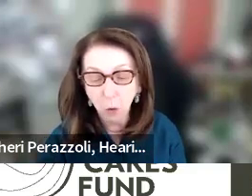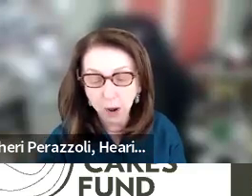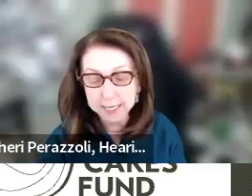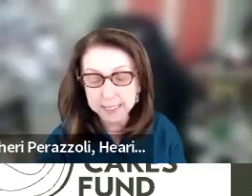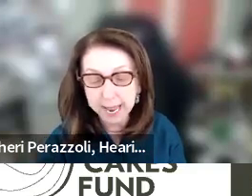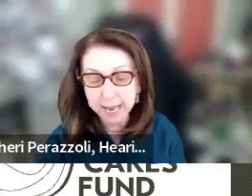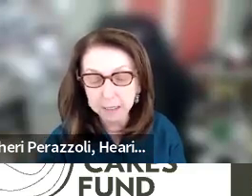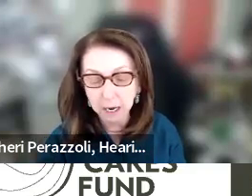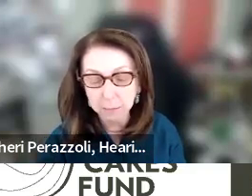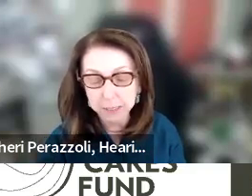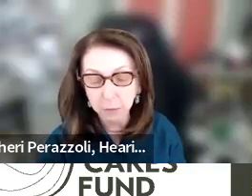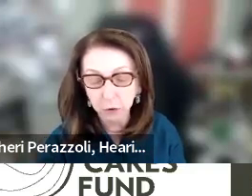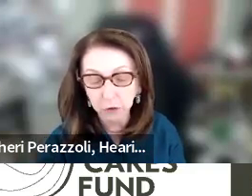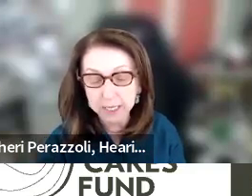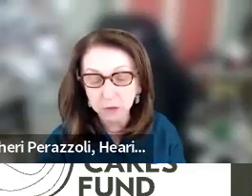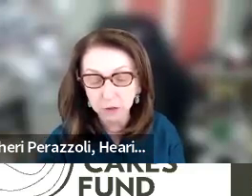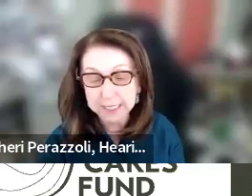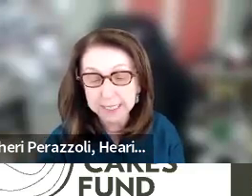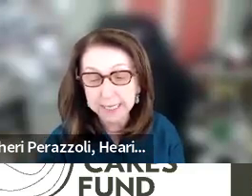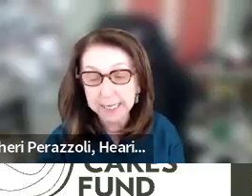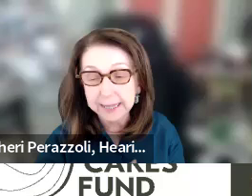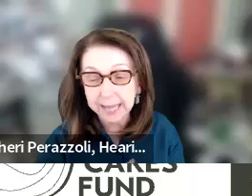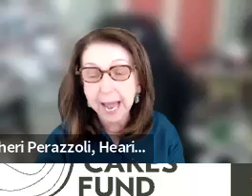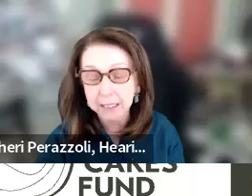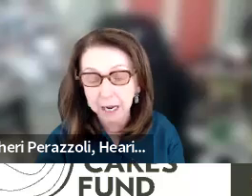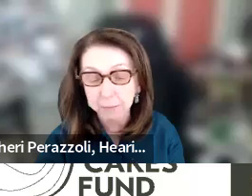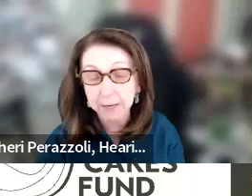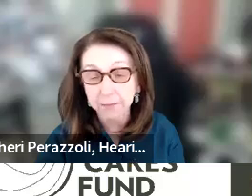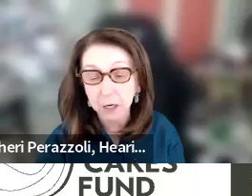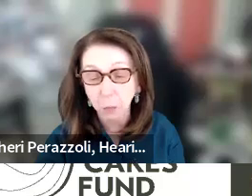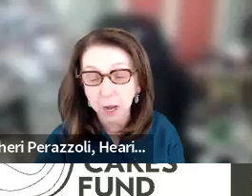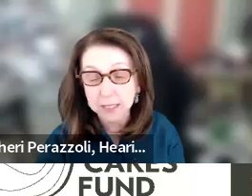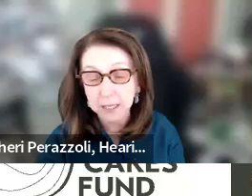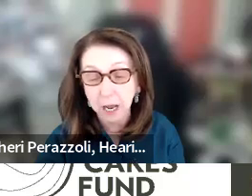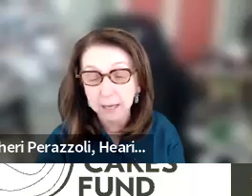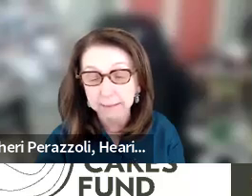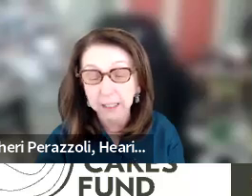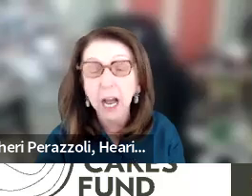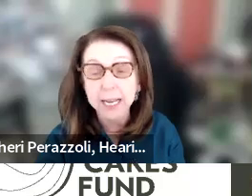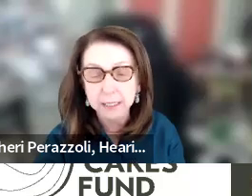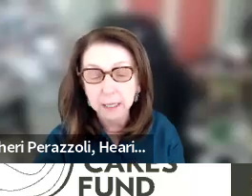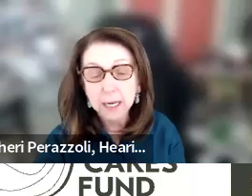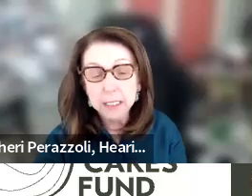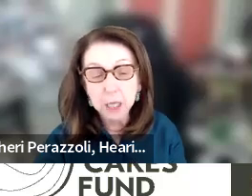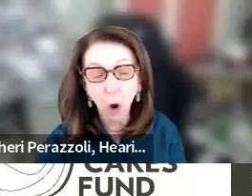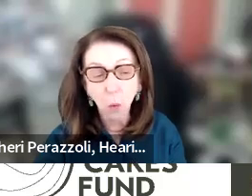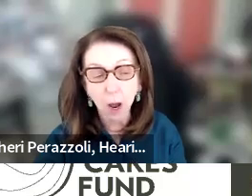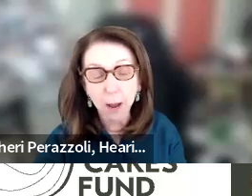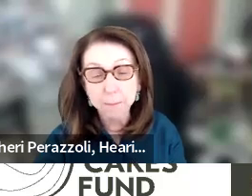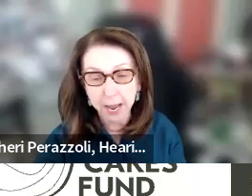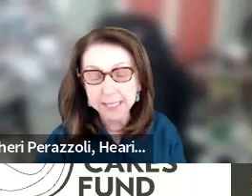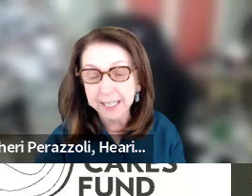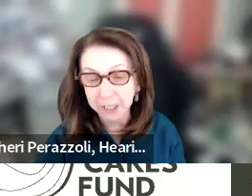Unfortunately, as that bill progressed through the Senate, that benefit was cut.